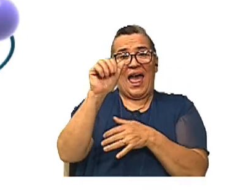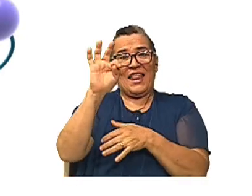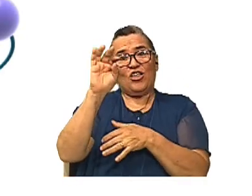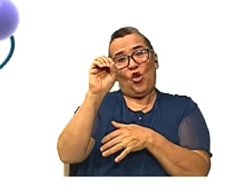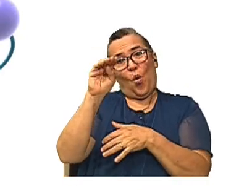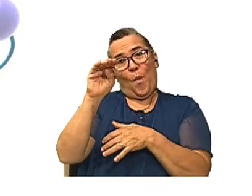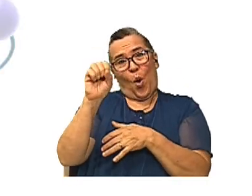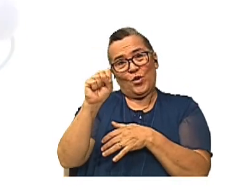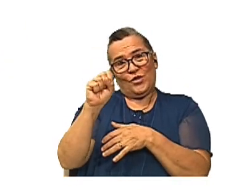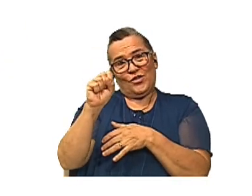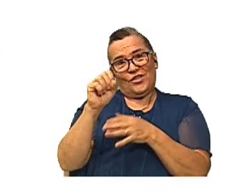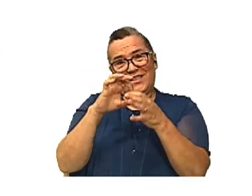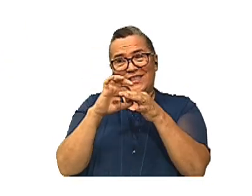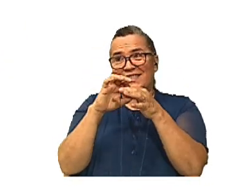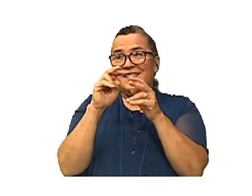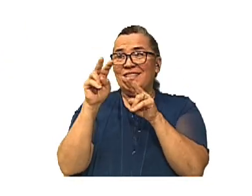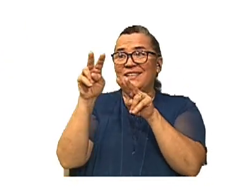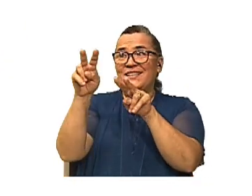Next.